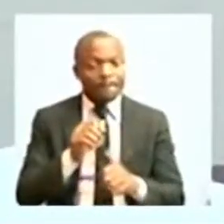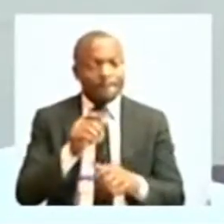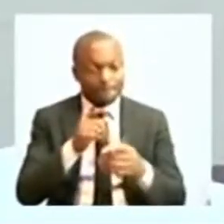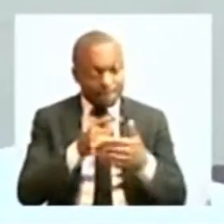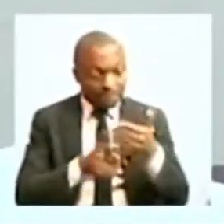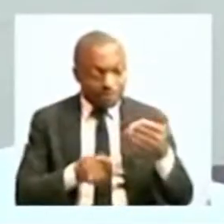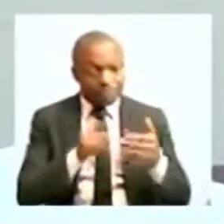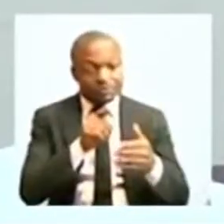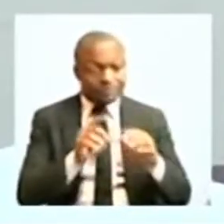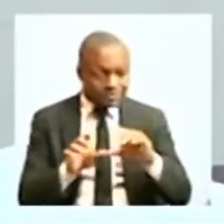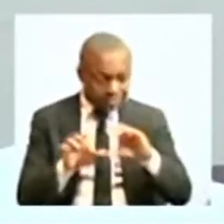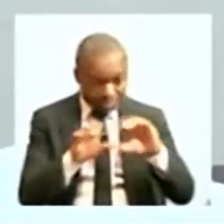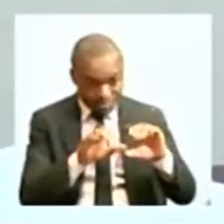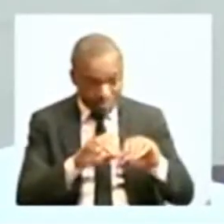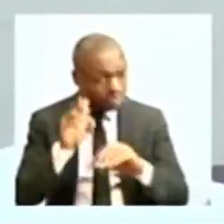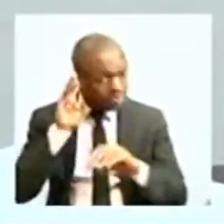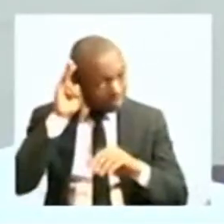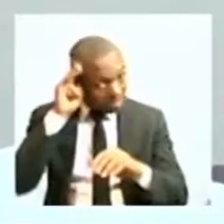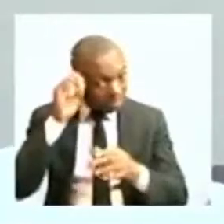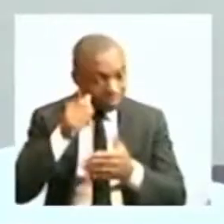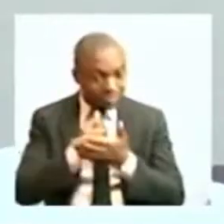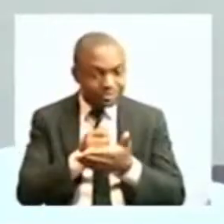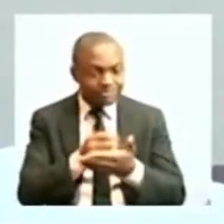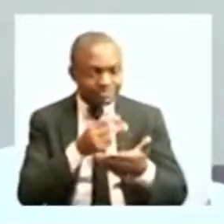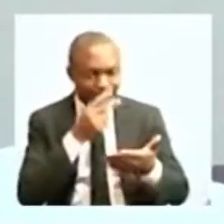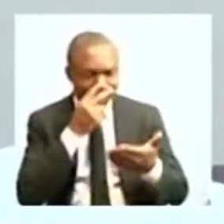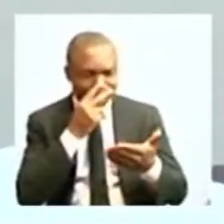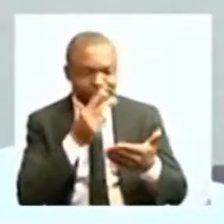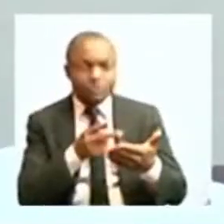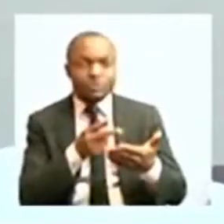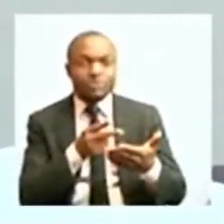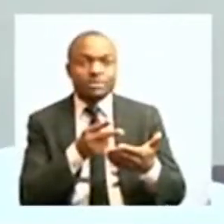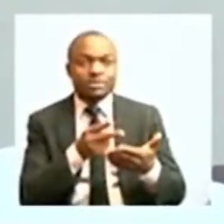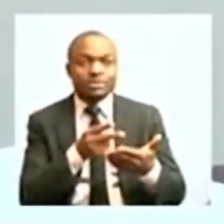in order to help. Now, look at this, PS.